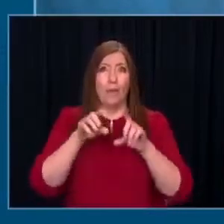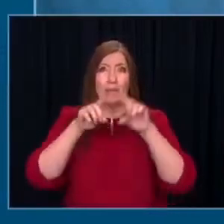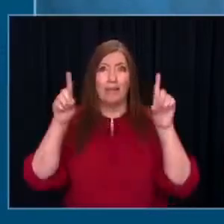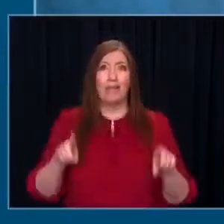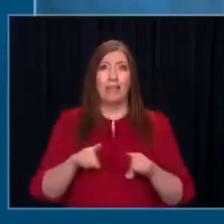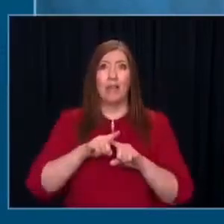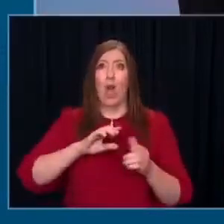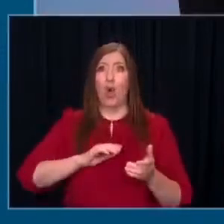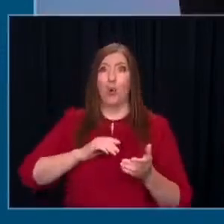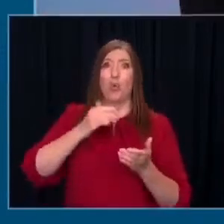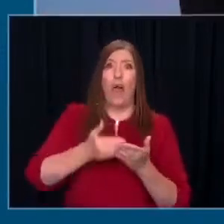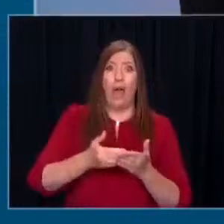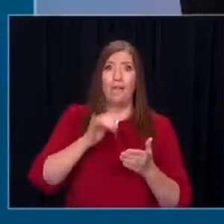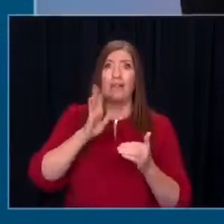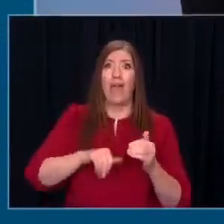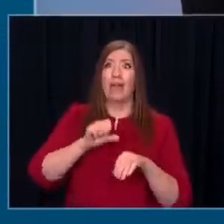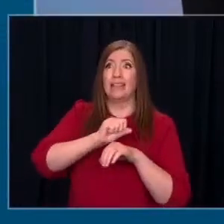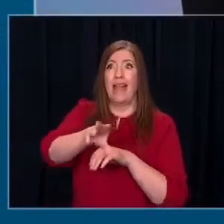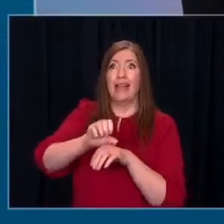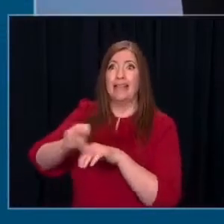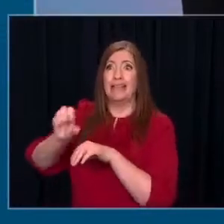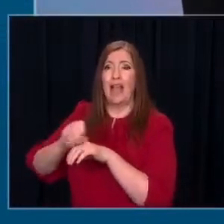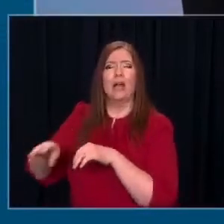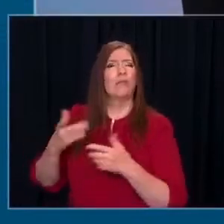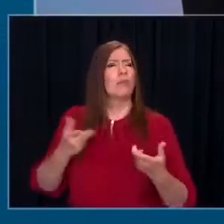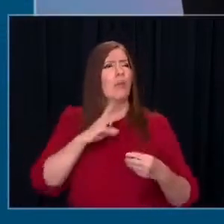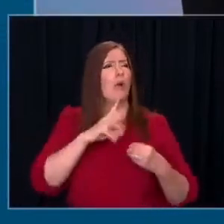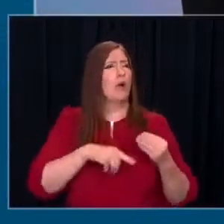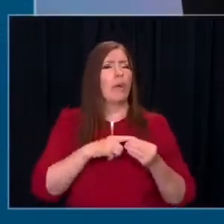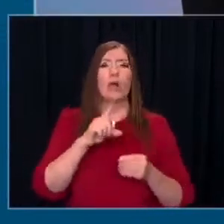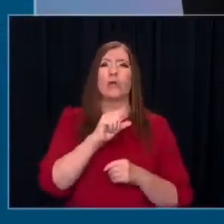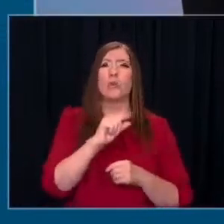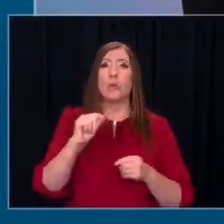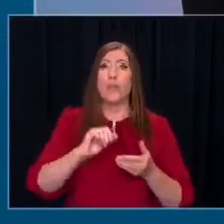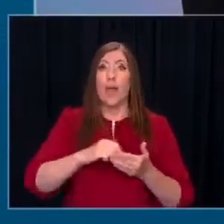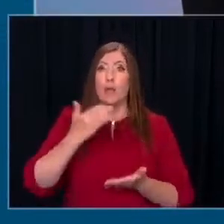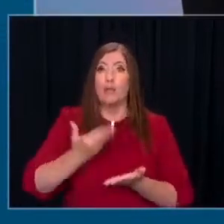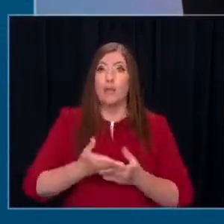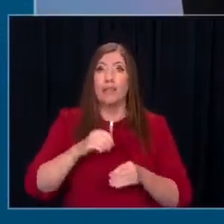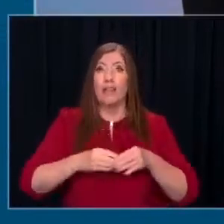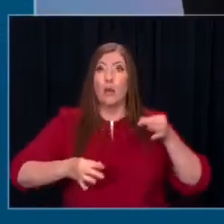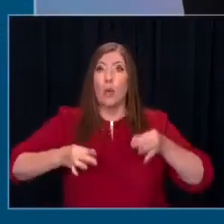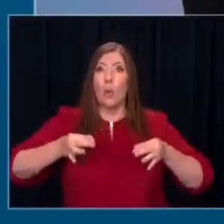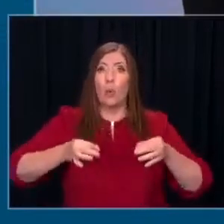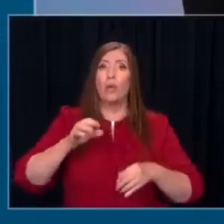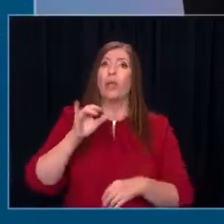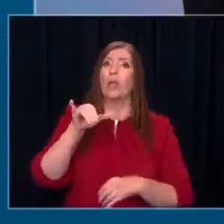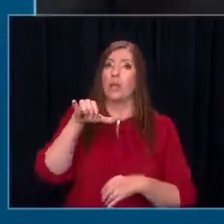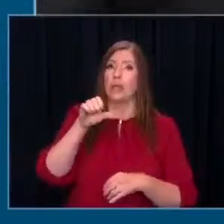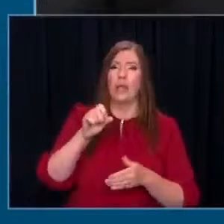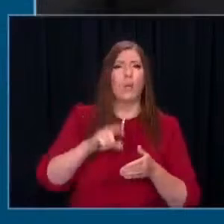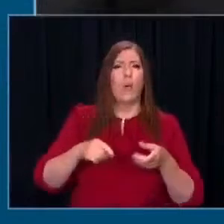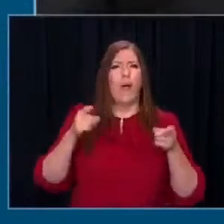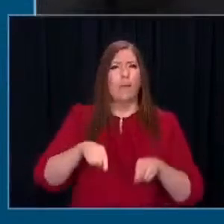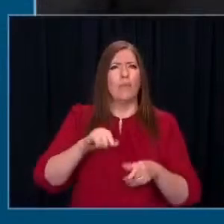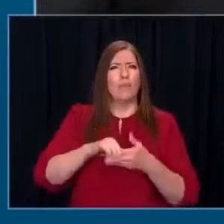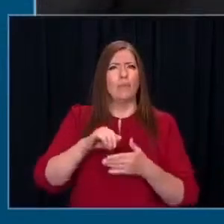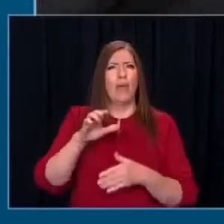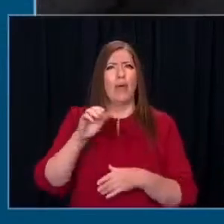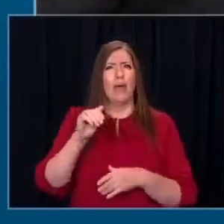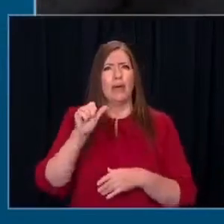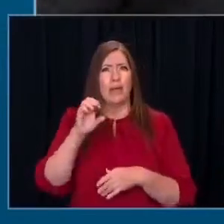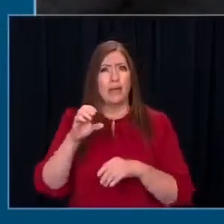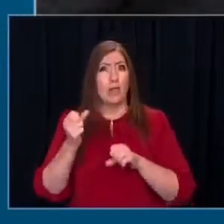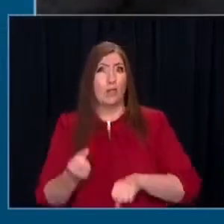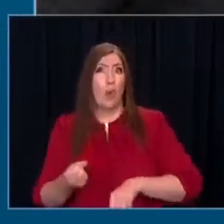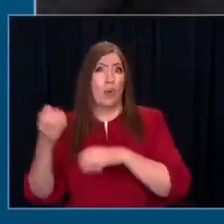election are we talking about? This was in 2020. And you're saying that was proven in court? Yes. And what happened to that case? Well, actually, it got